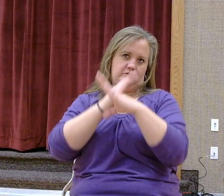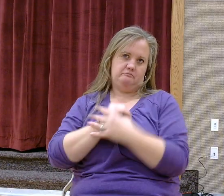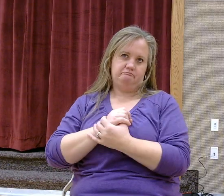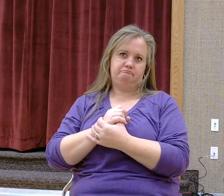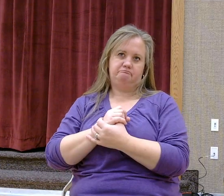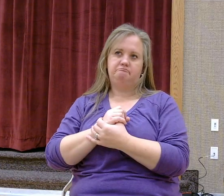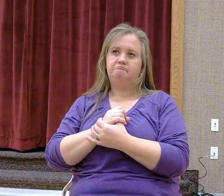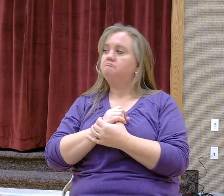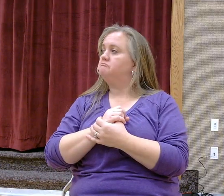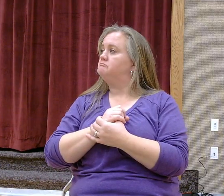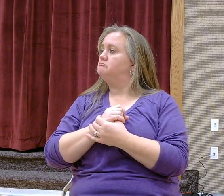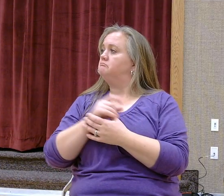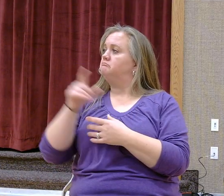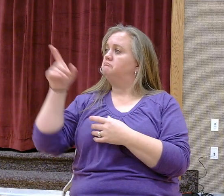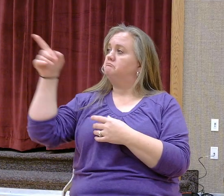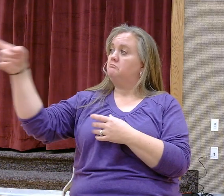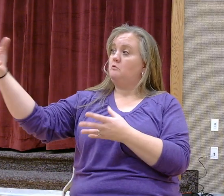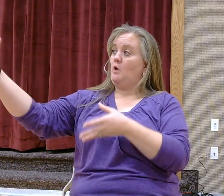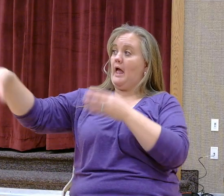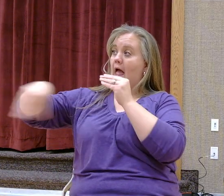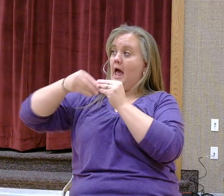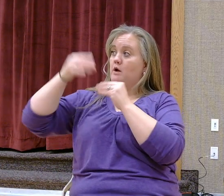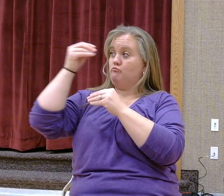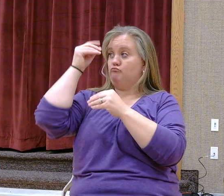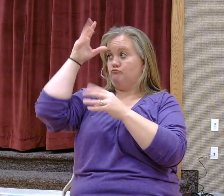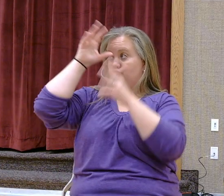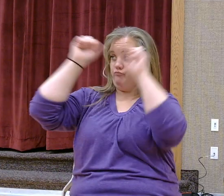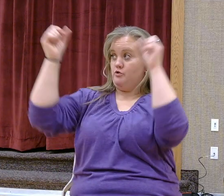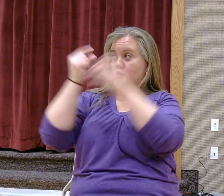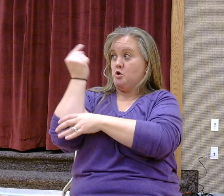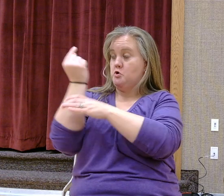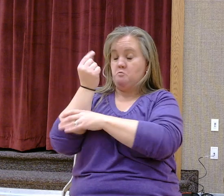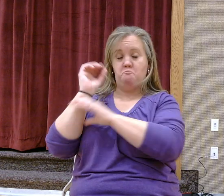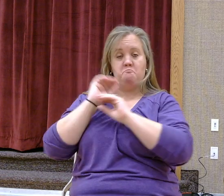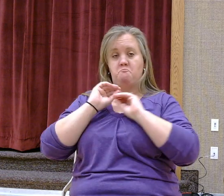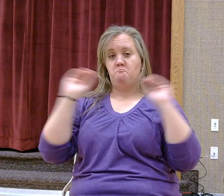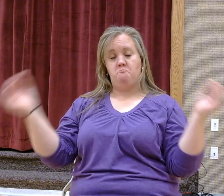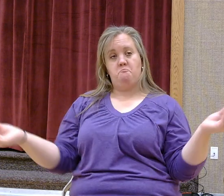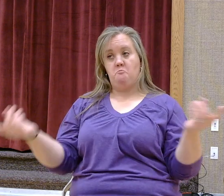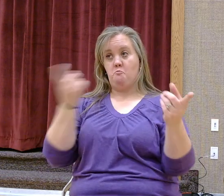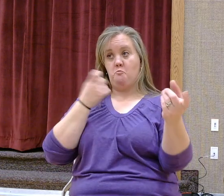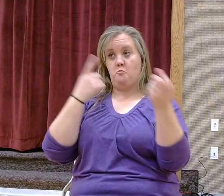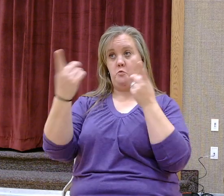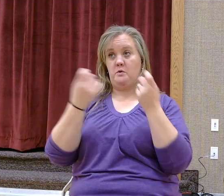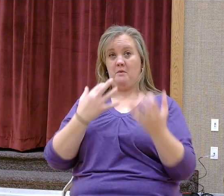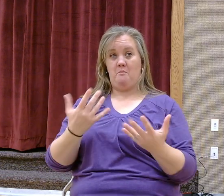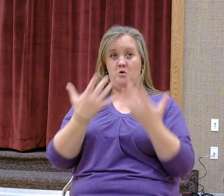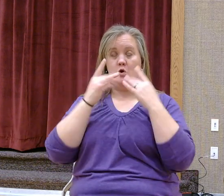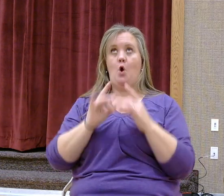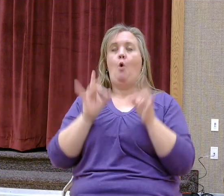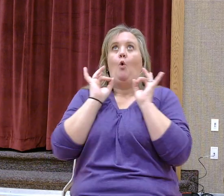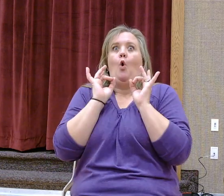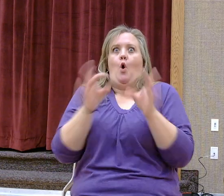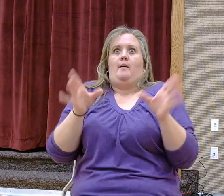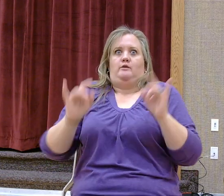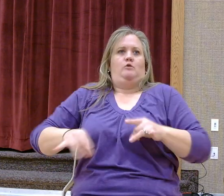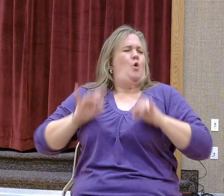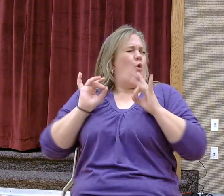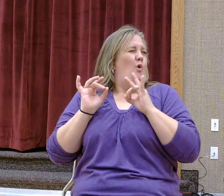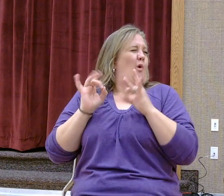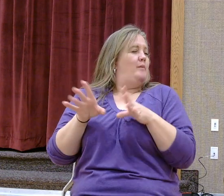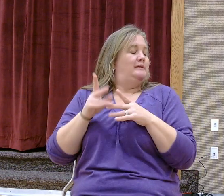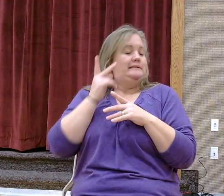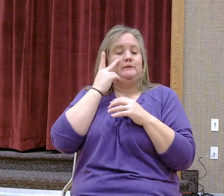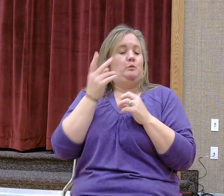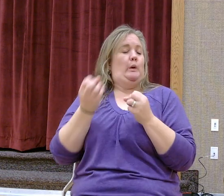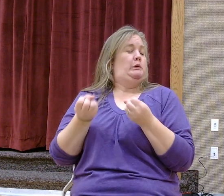most important. Really, Garner, anything to add about that? Okay, questions about burns? horrible, horrible. We see way too